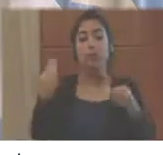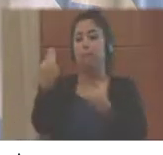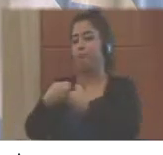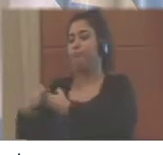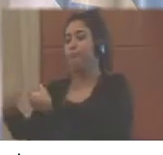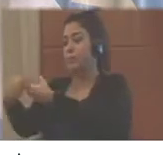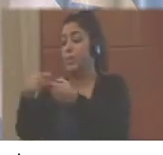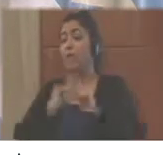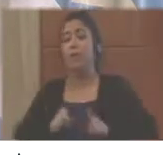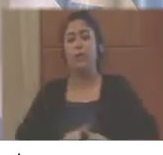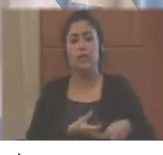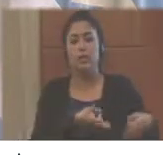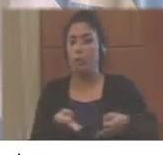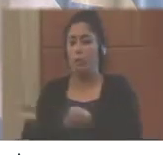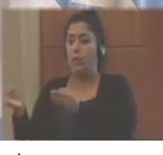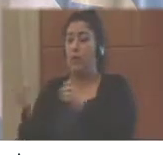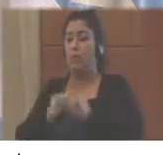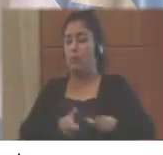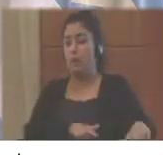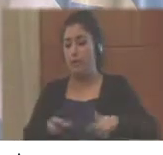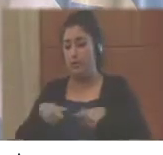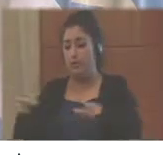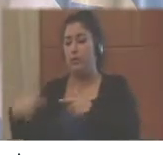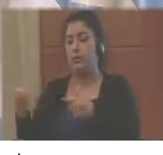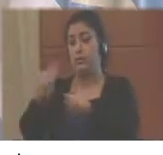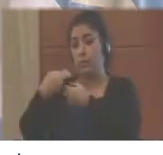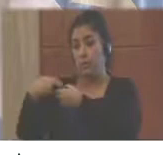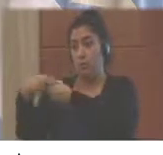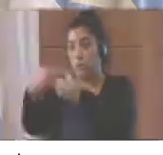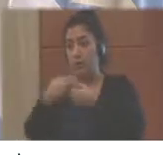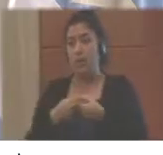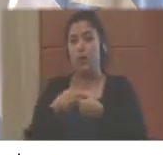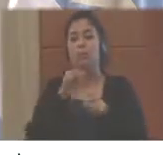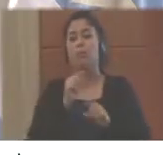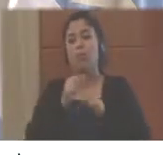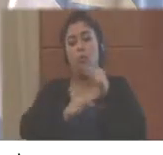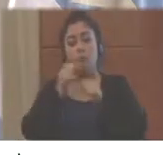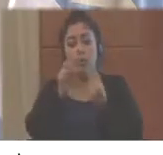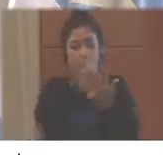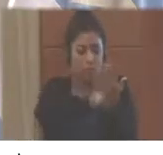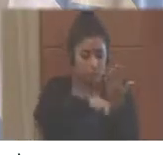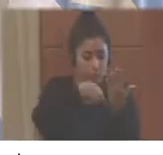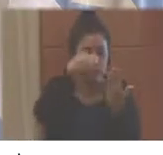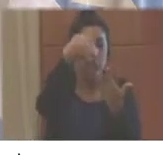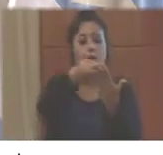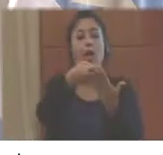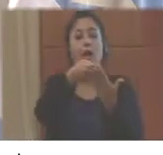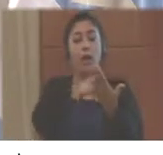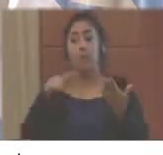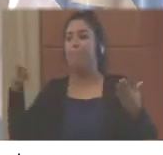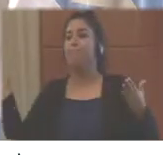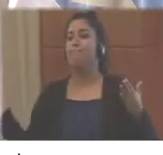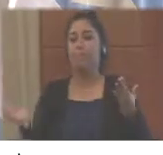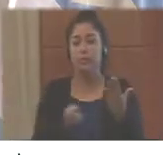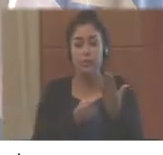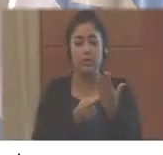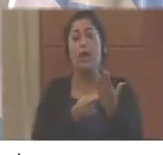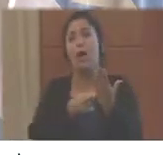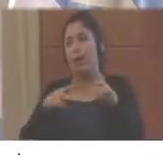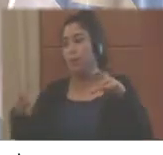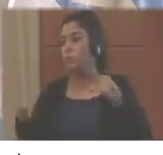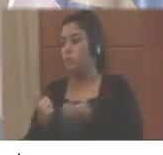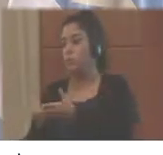had a consultation, intersectorial consultation, and to generate an agenda for an integral and joint